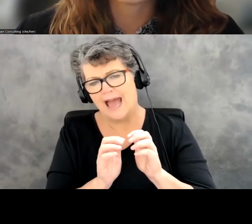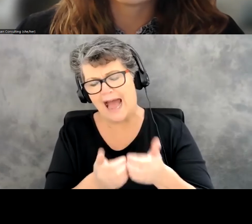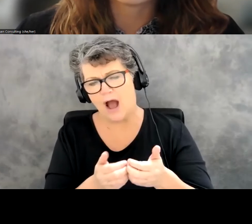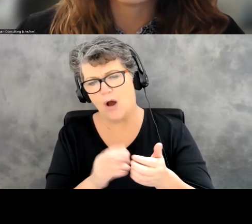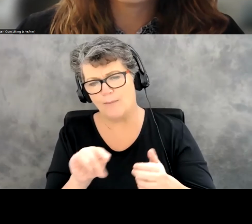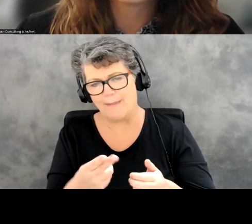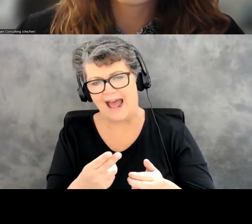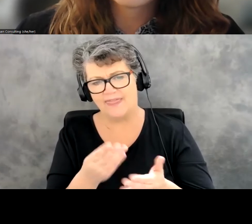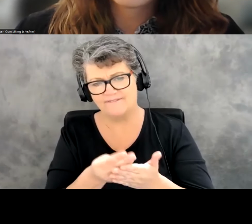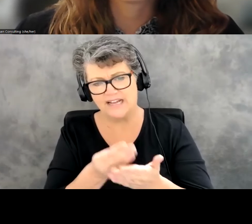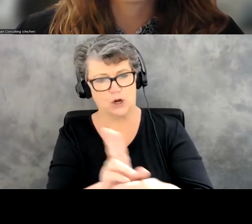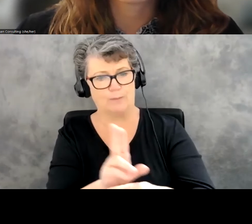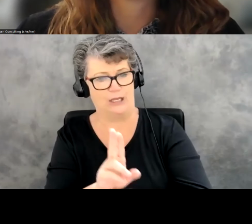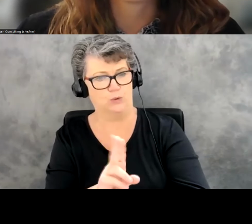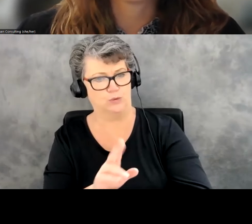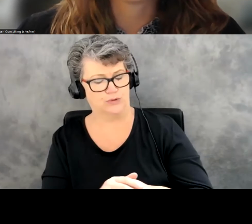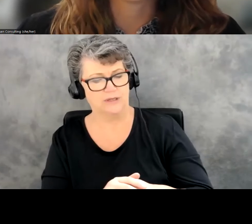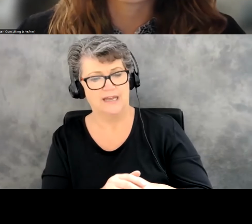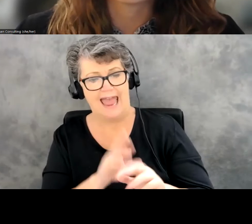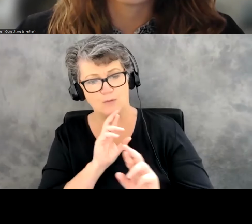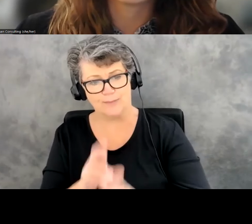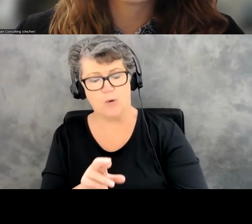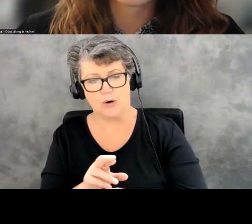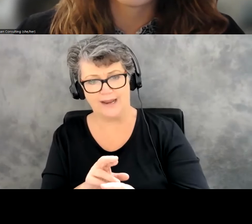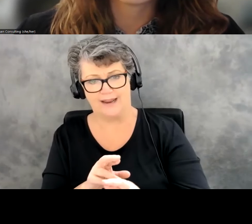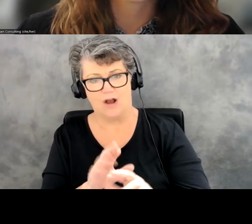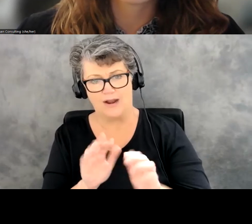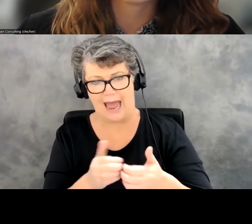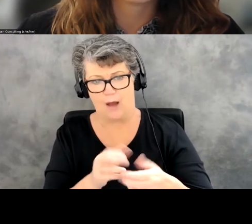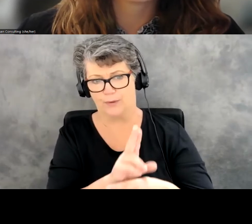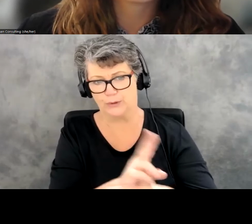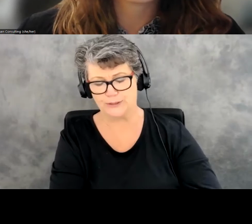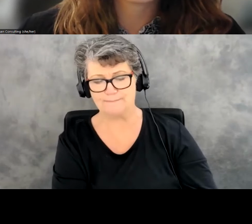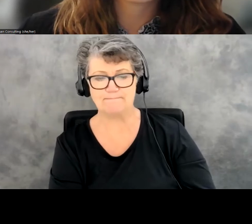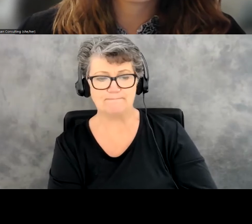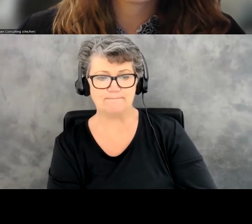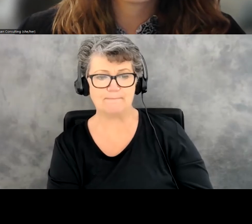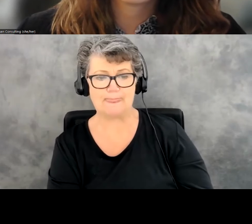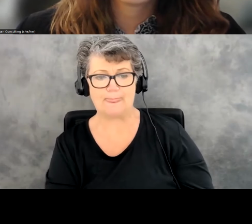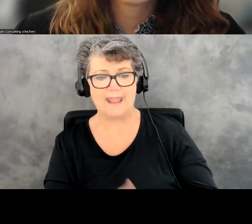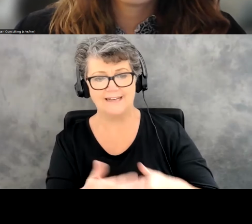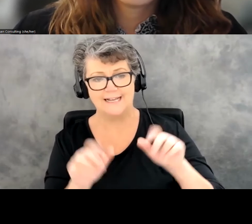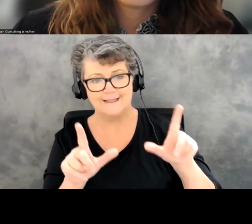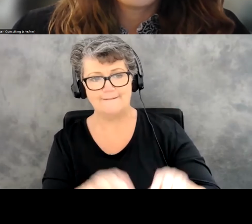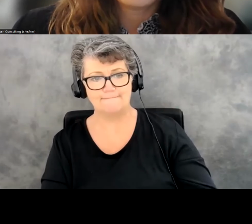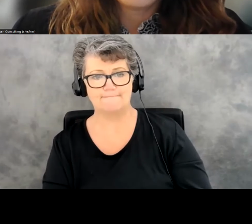PATH funds are being used and reporting on those uses of funds. Next slide, please.